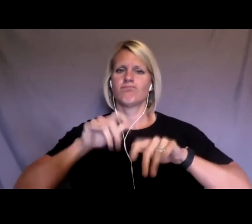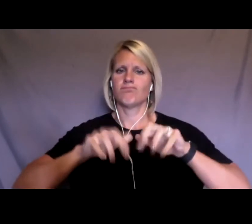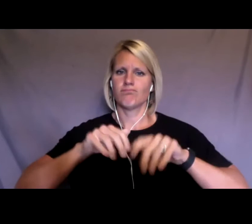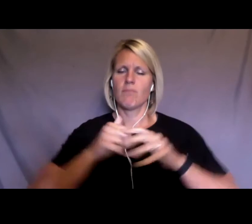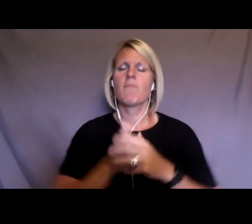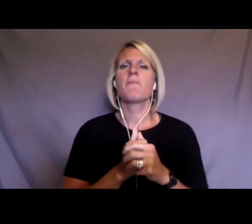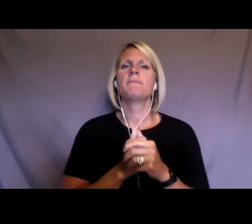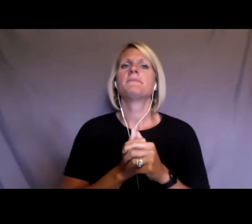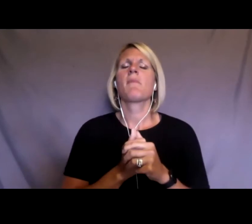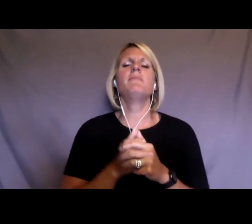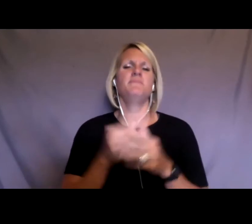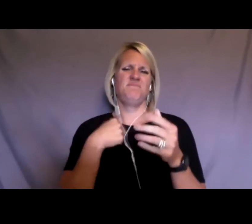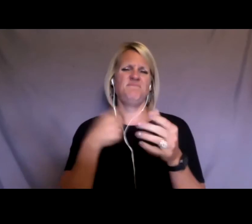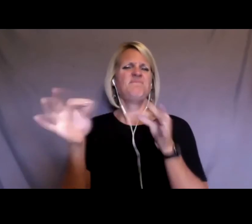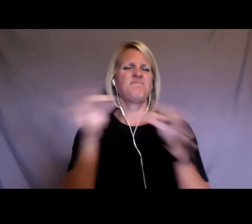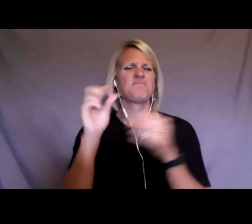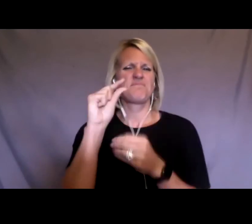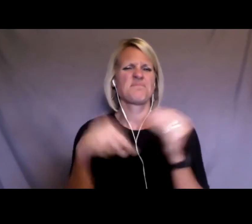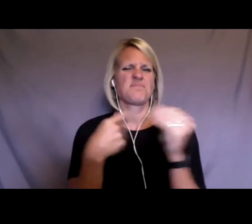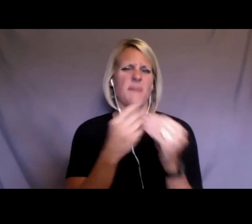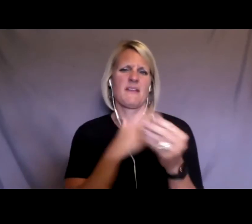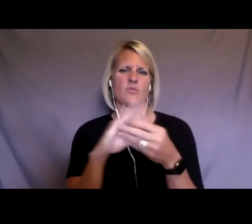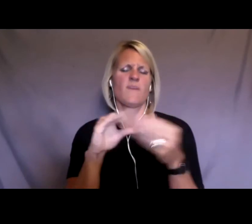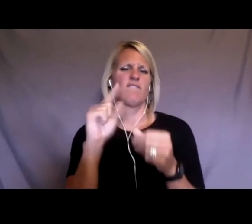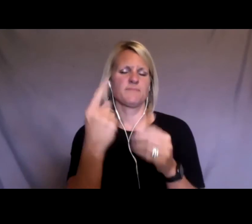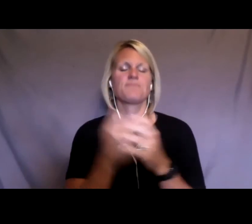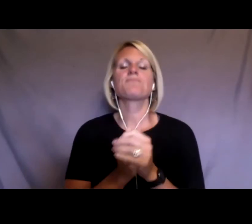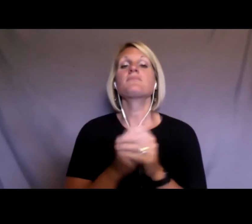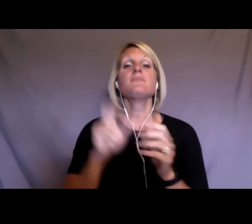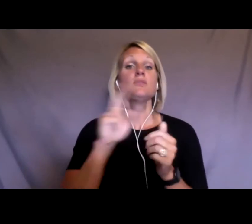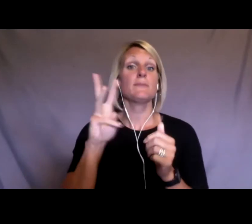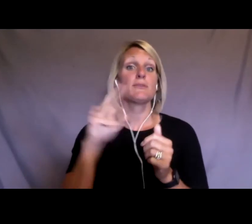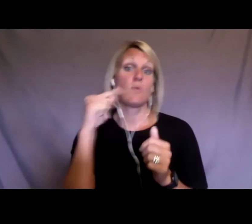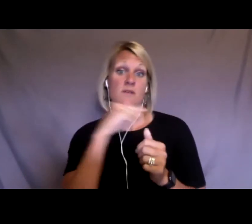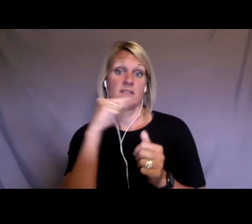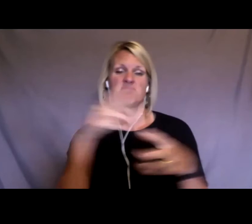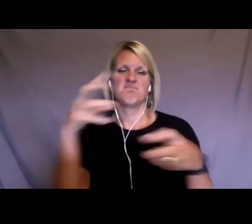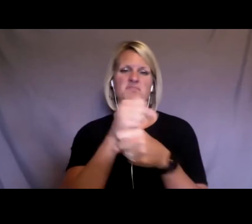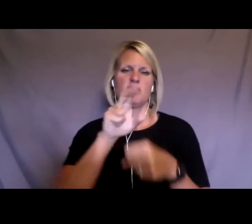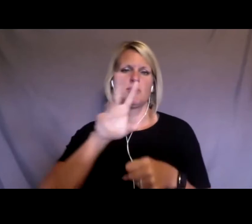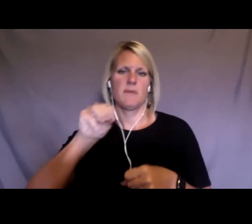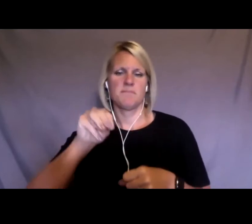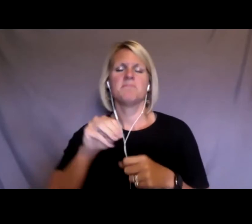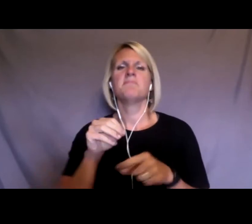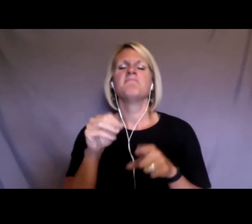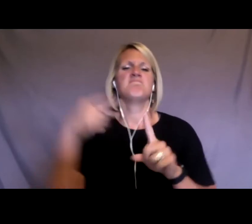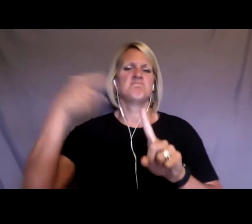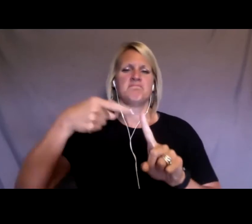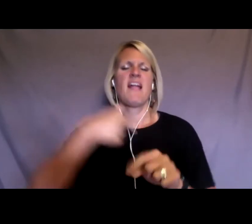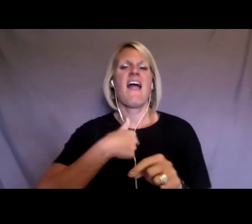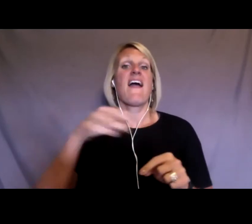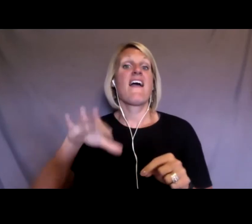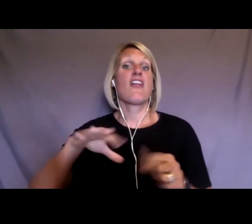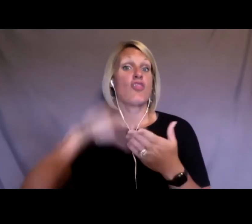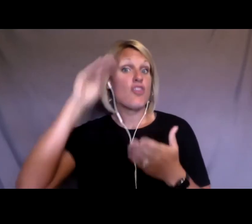I'm going to tell you a little bit about my story first. So at UWM, just simply put, I found out through